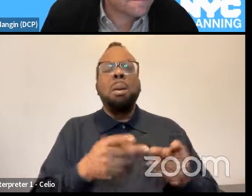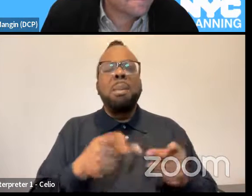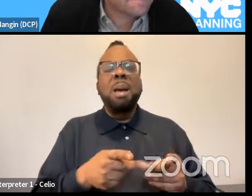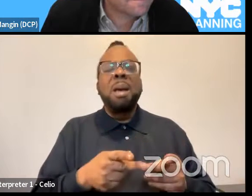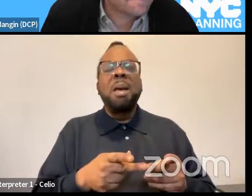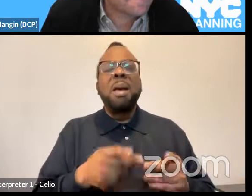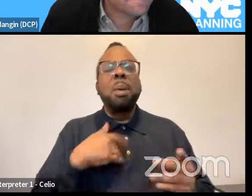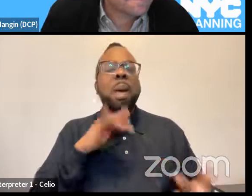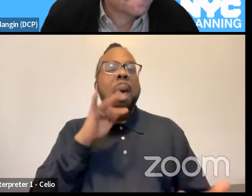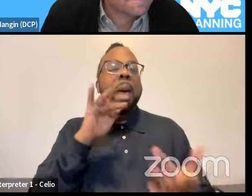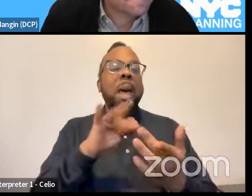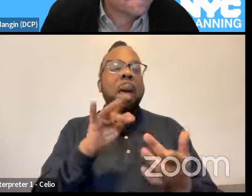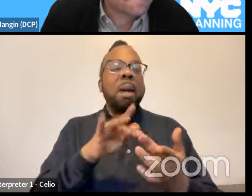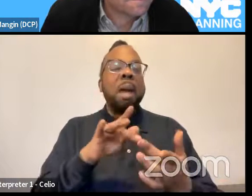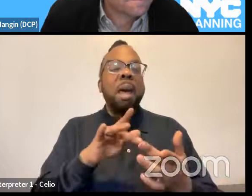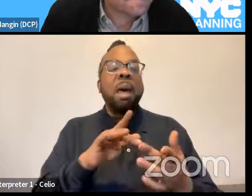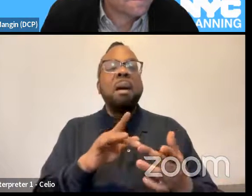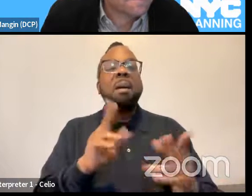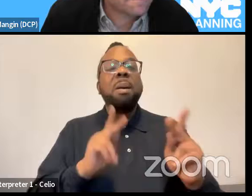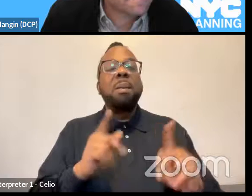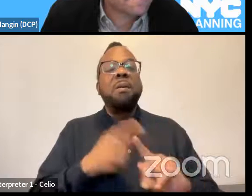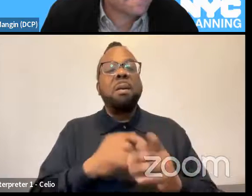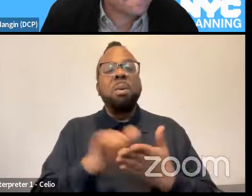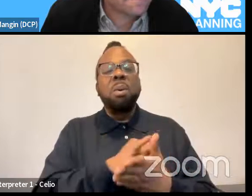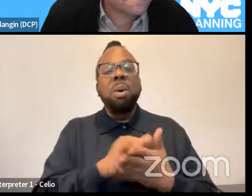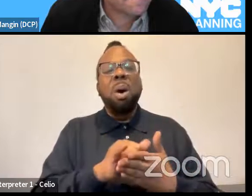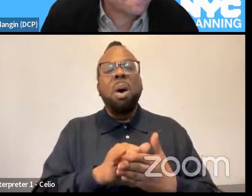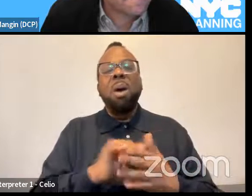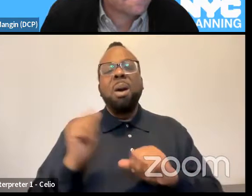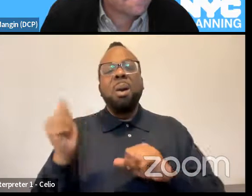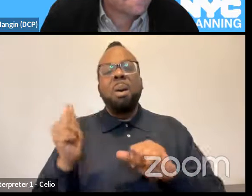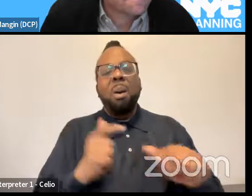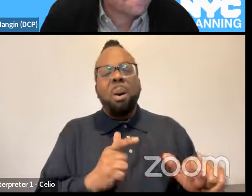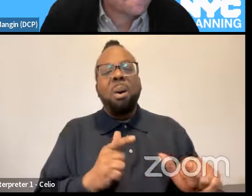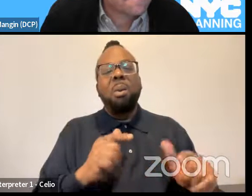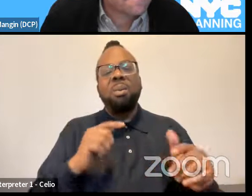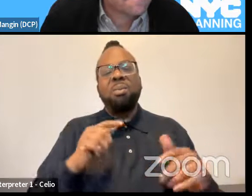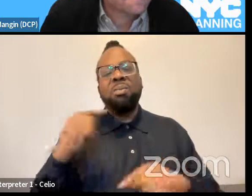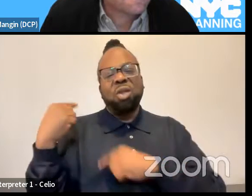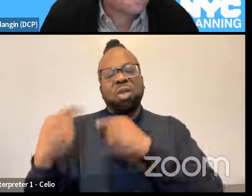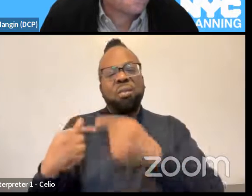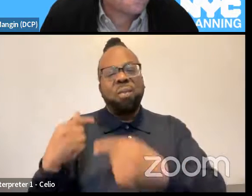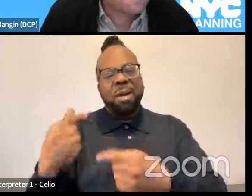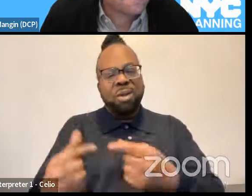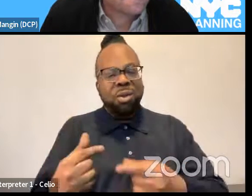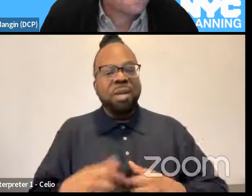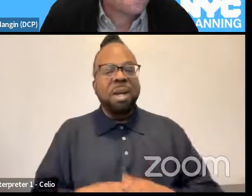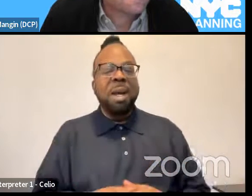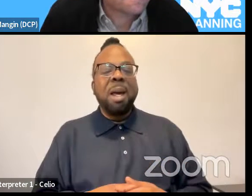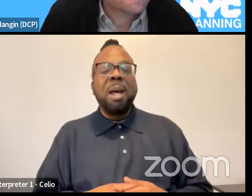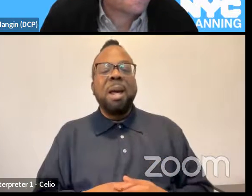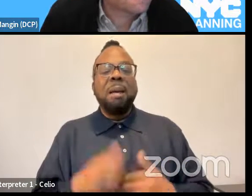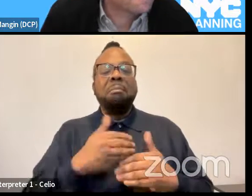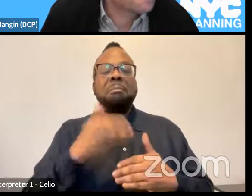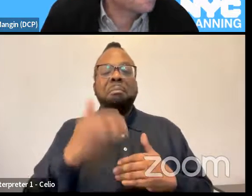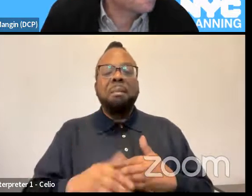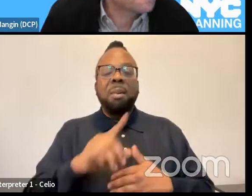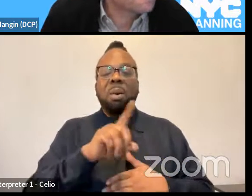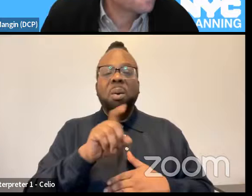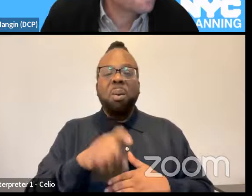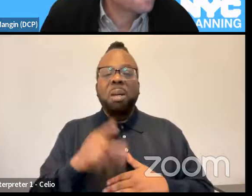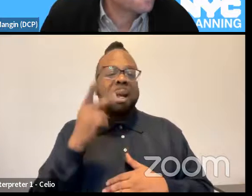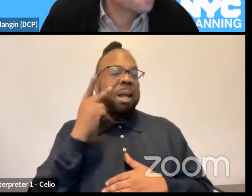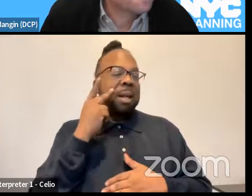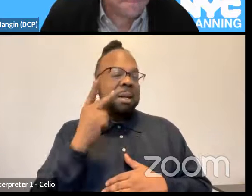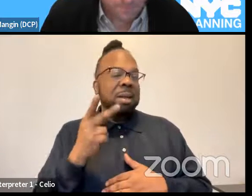reaching New Yorkers of all generations. So the next question that I see